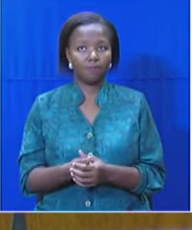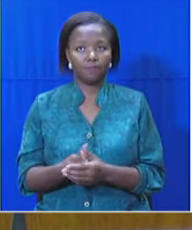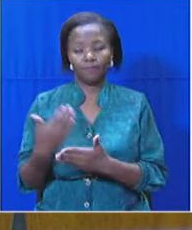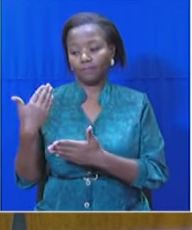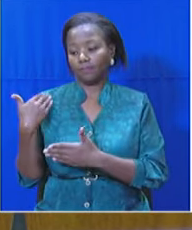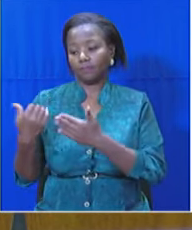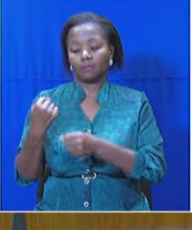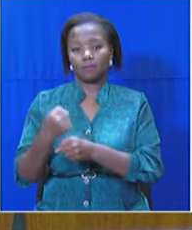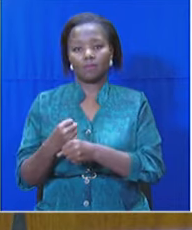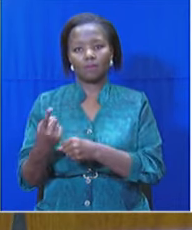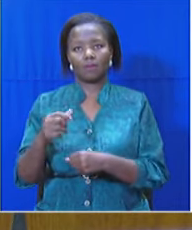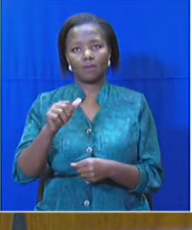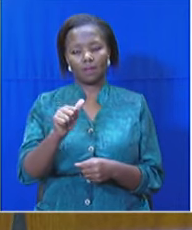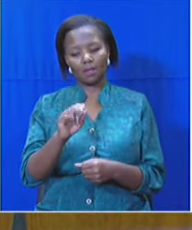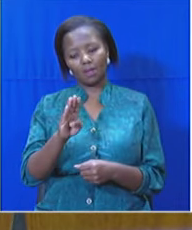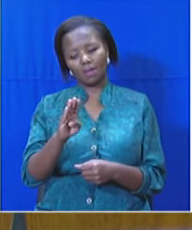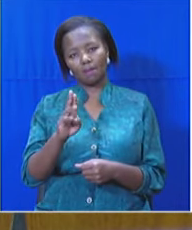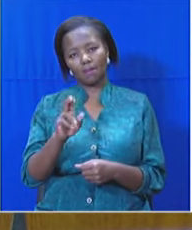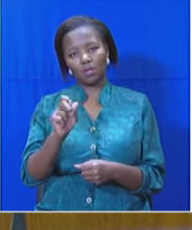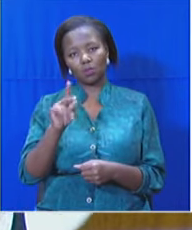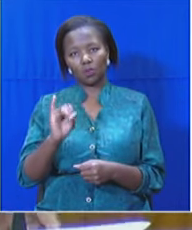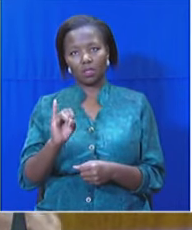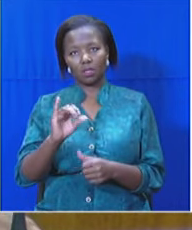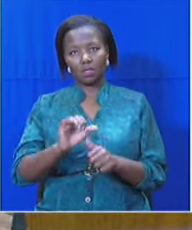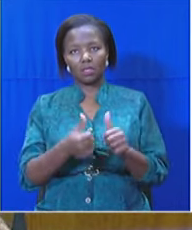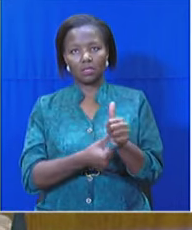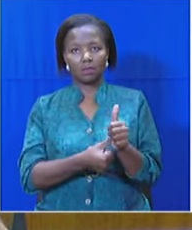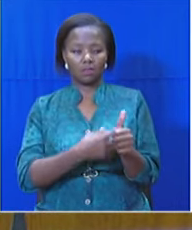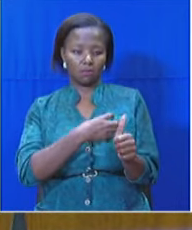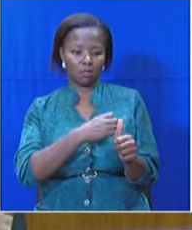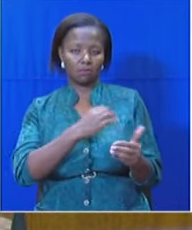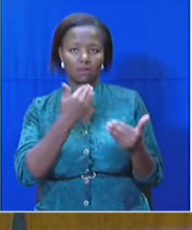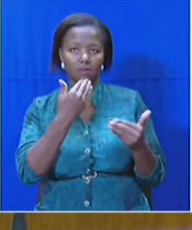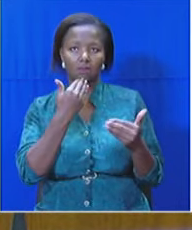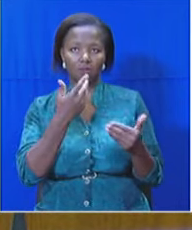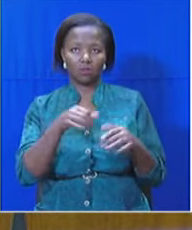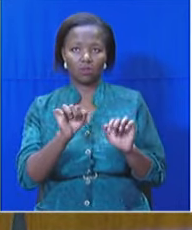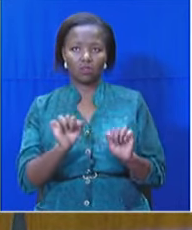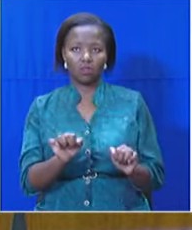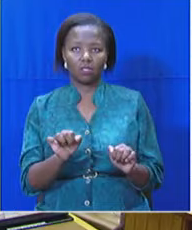the Abasugi Honorable Cooperative. Deputy Minister. Thank you very much, Chairperson.